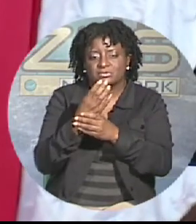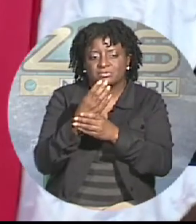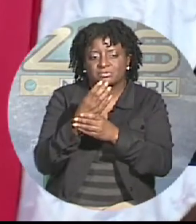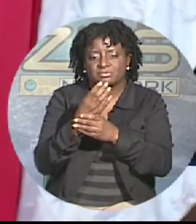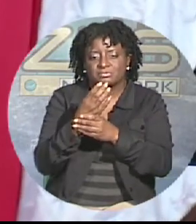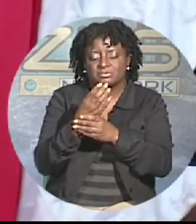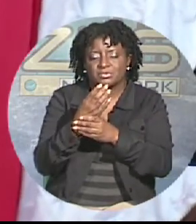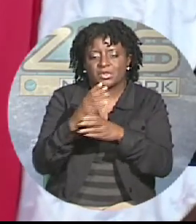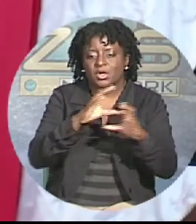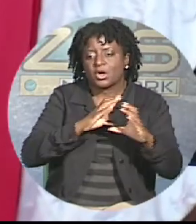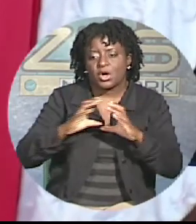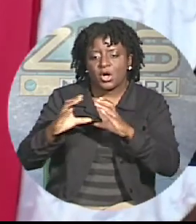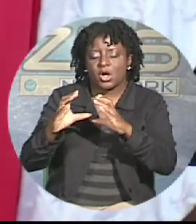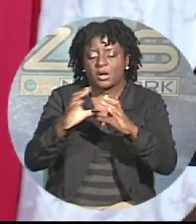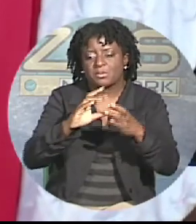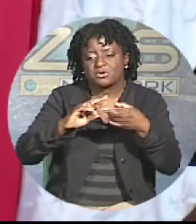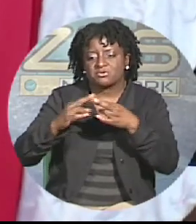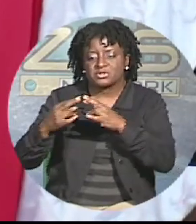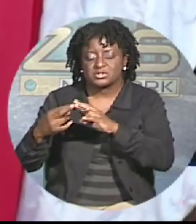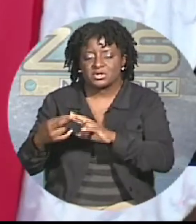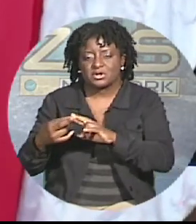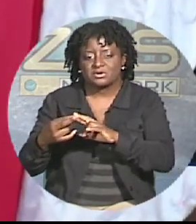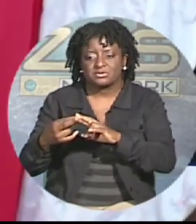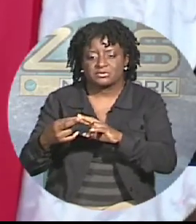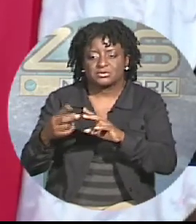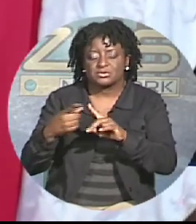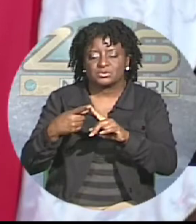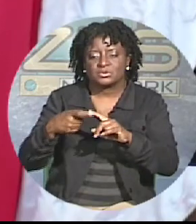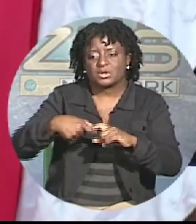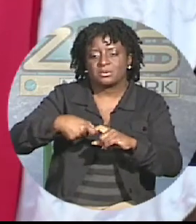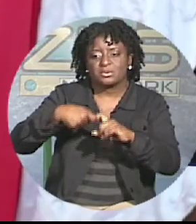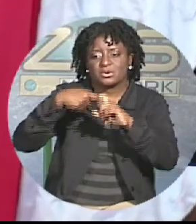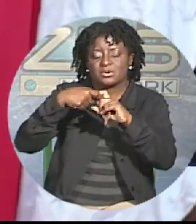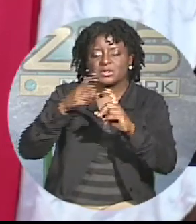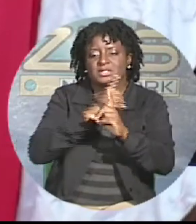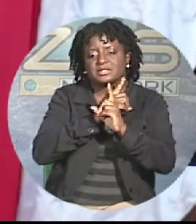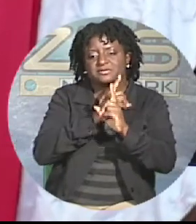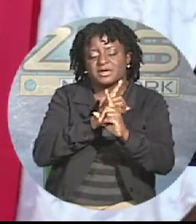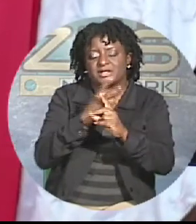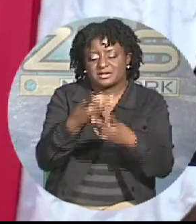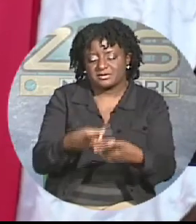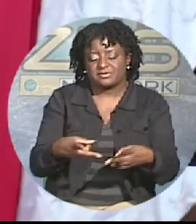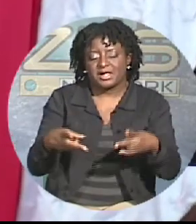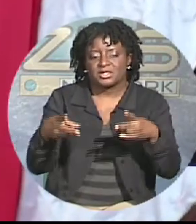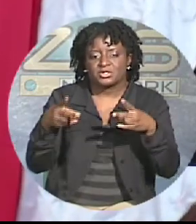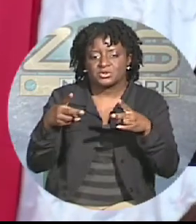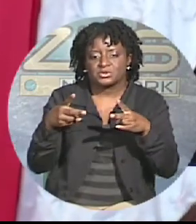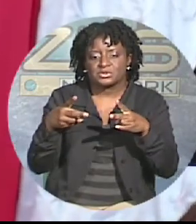to uphold and defend those values which hold clear examples